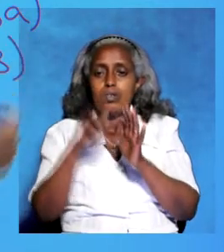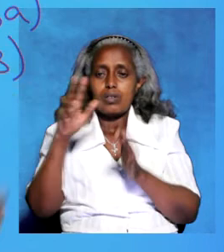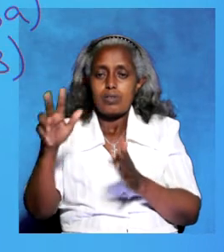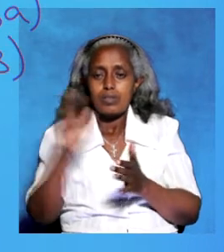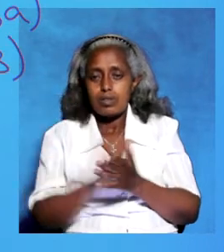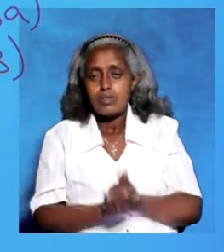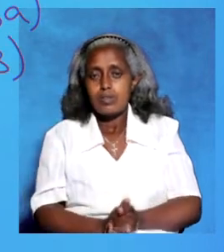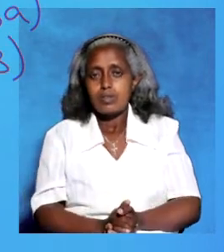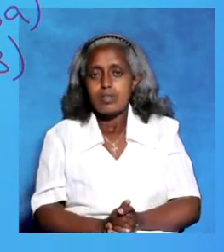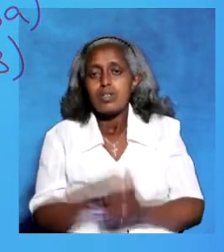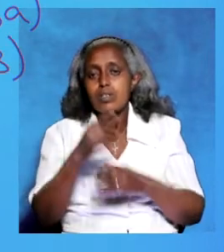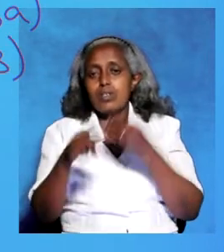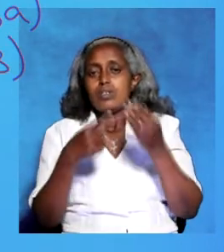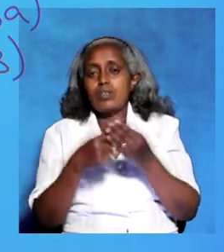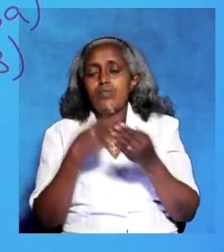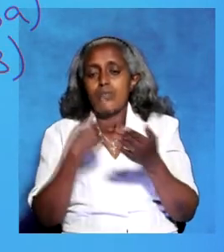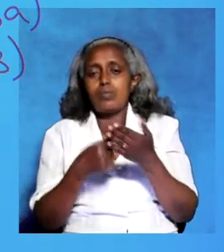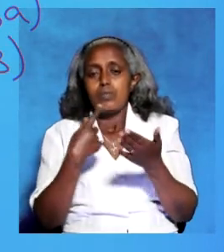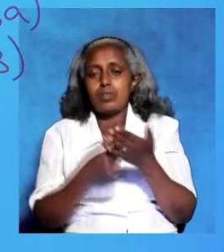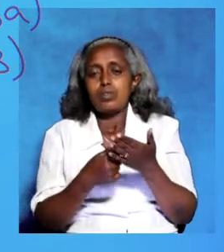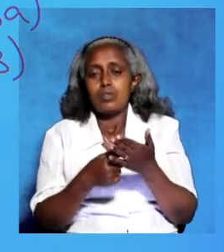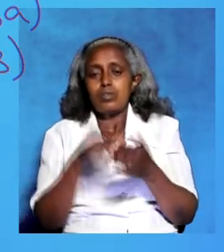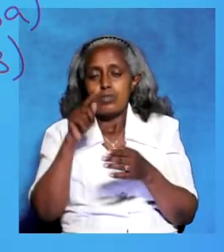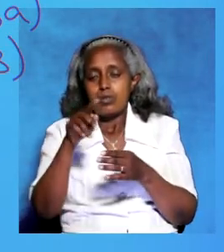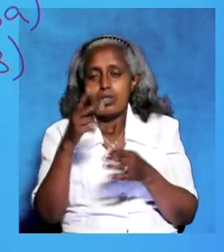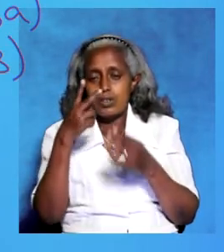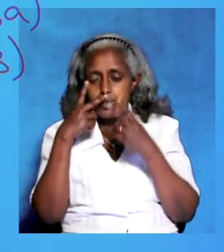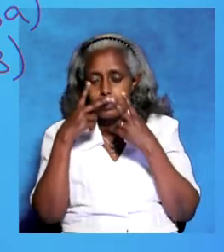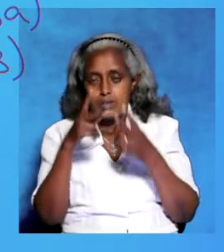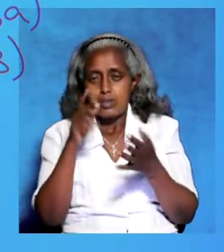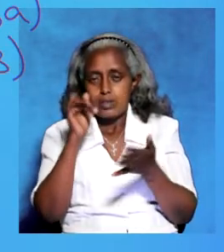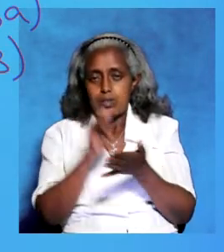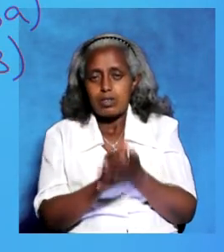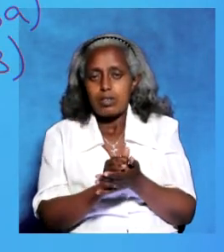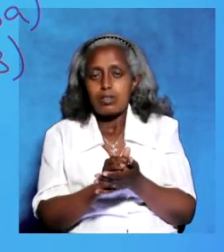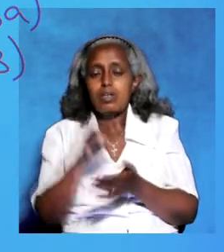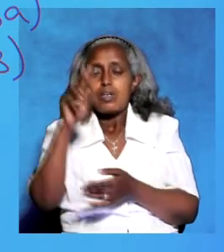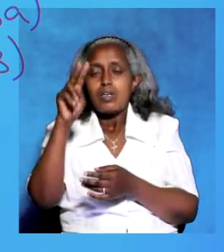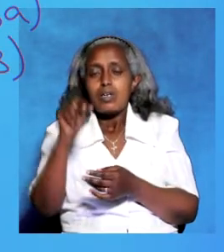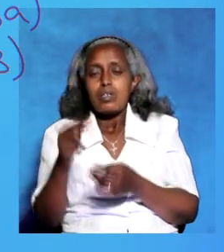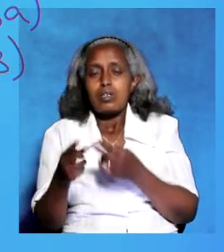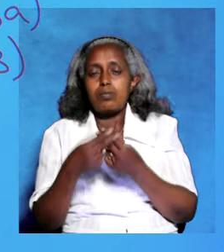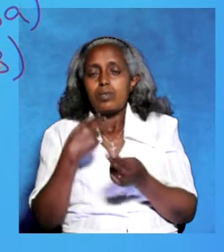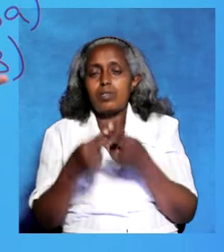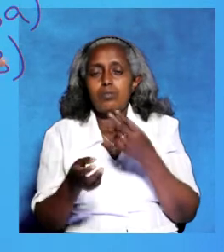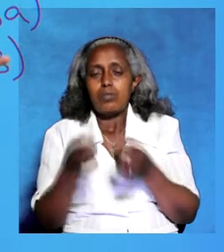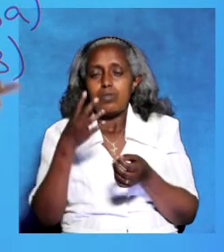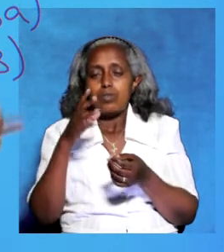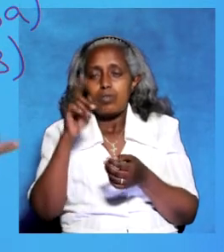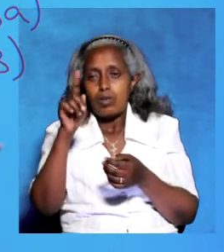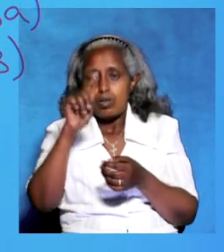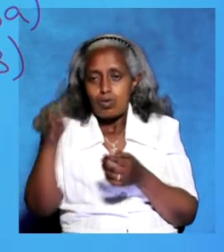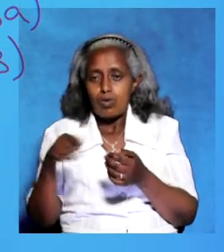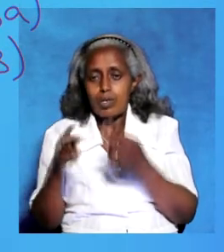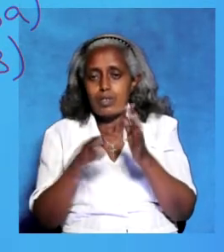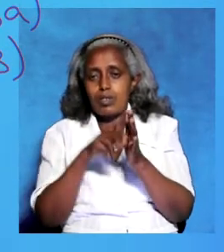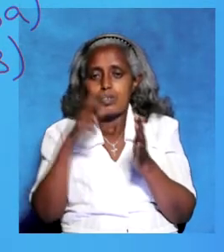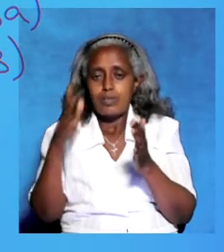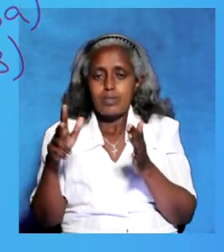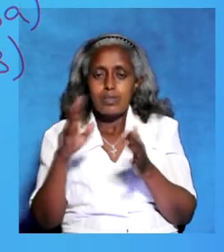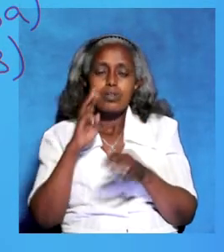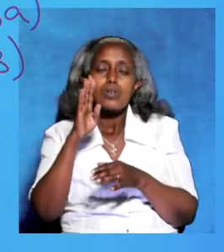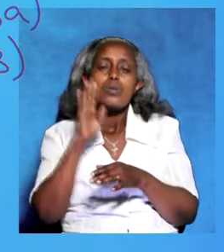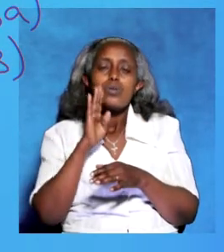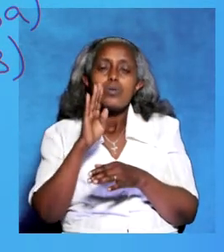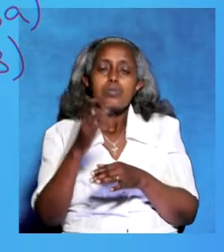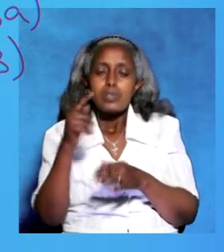3. Therefore, from this you can see that any multiple of 1 comma negative 3 will be